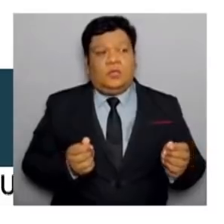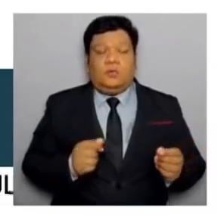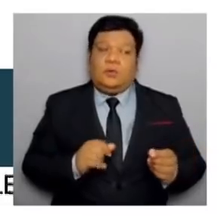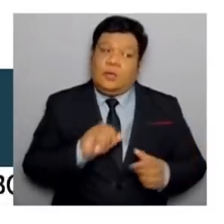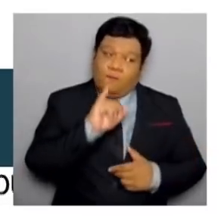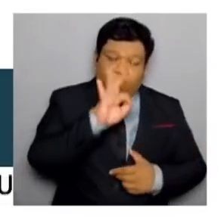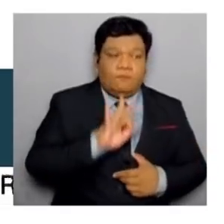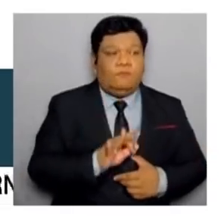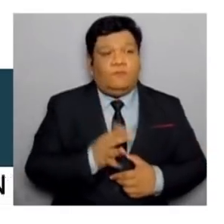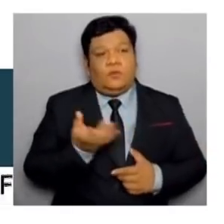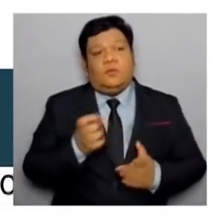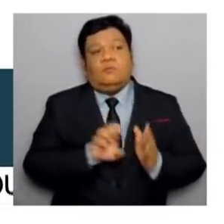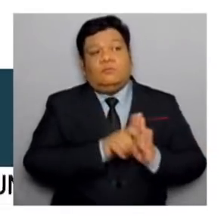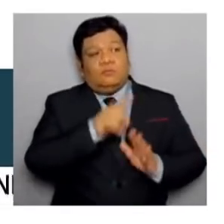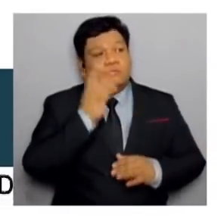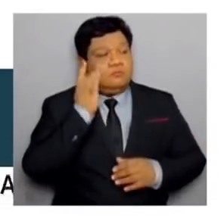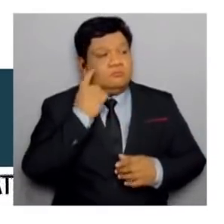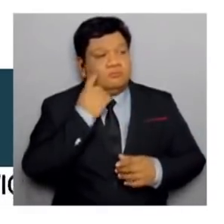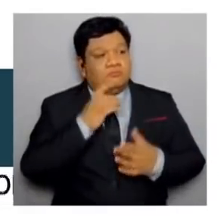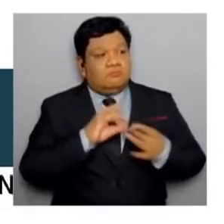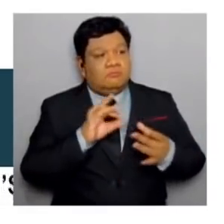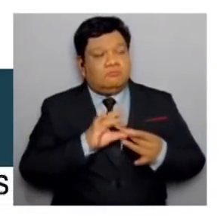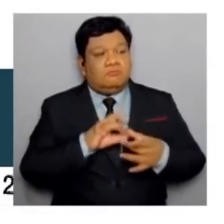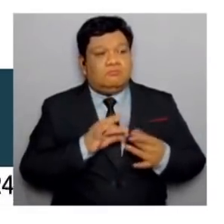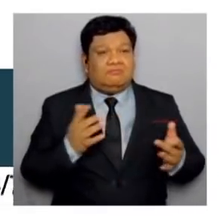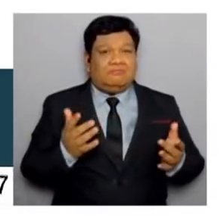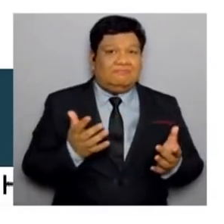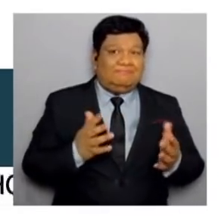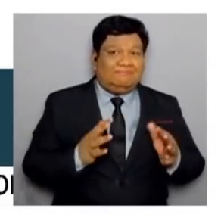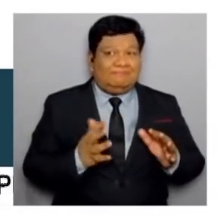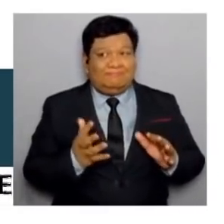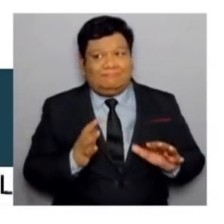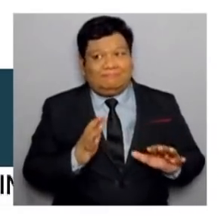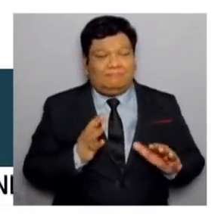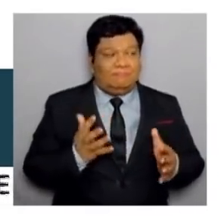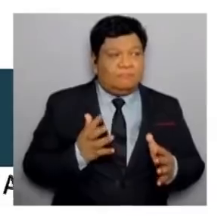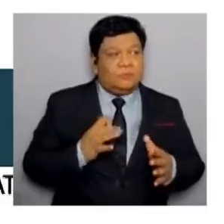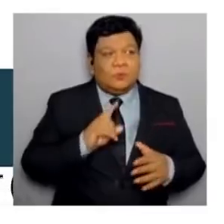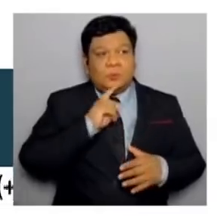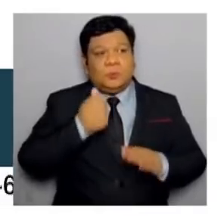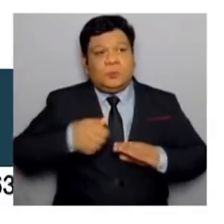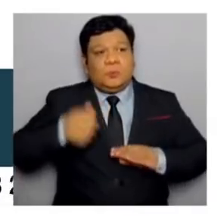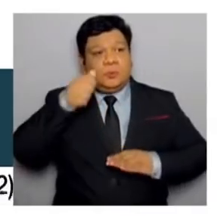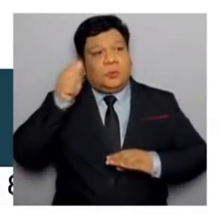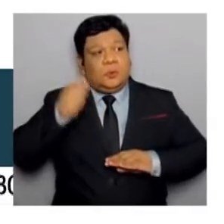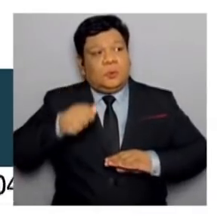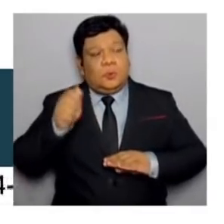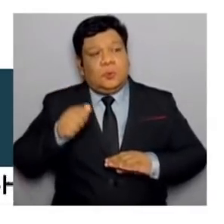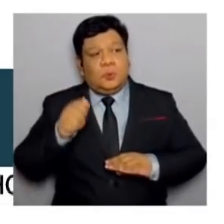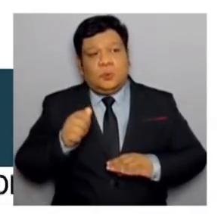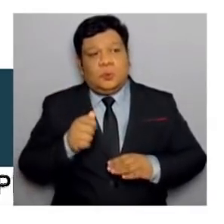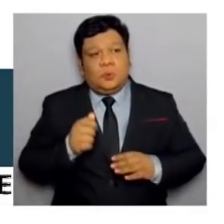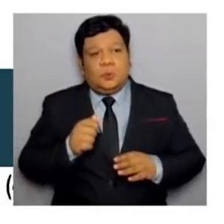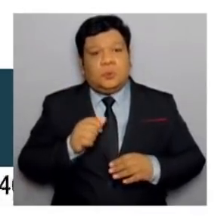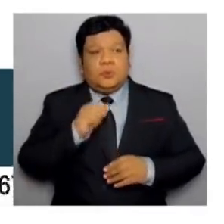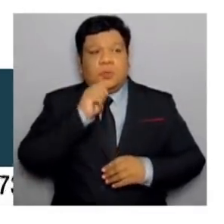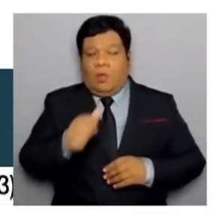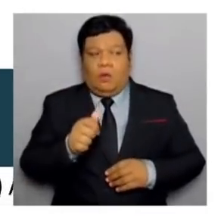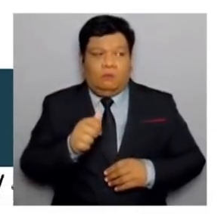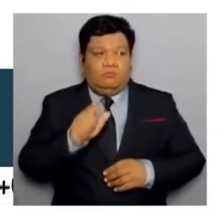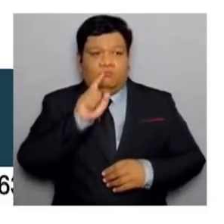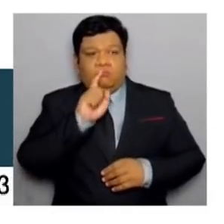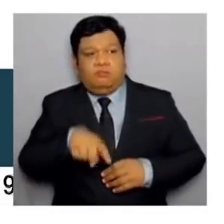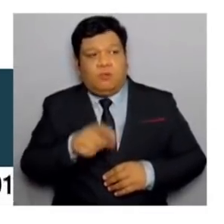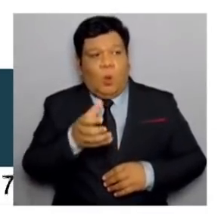it a while ago that it's highly not likely that the Supreme Court will actually issue a temporary restraining order on the